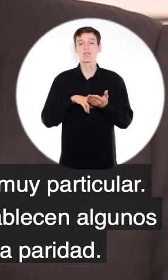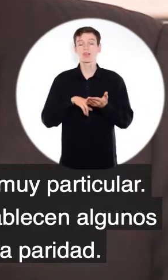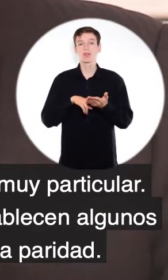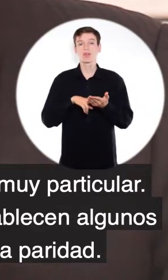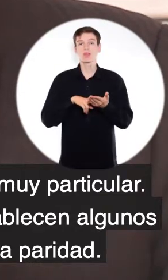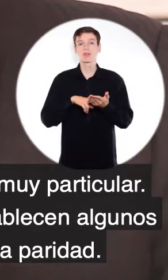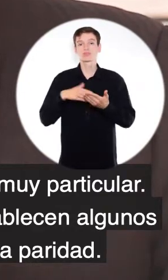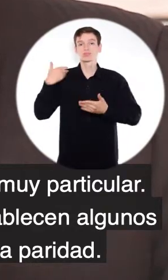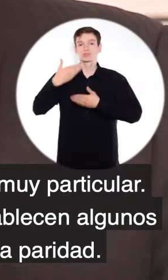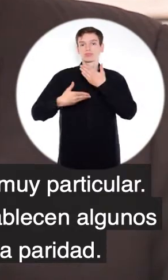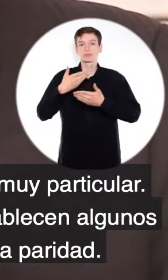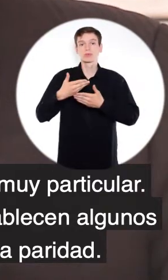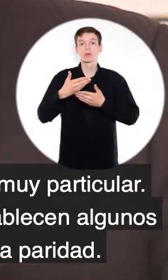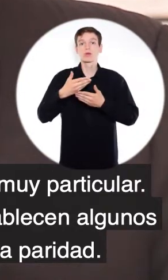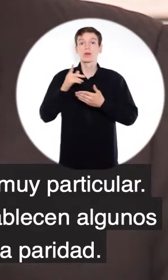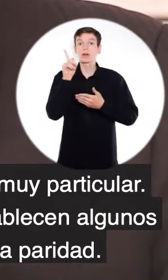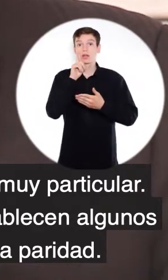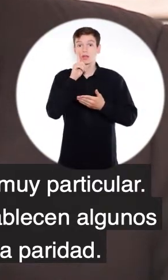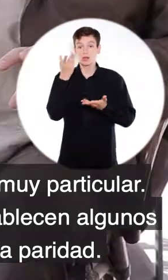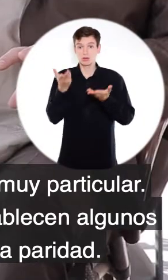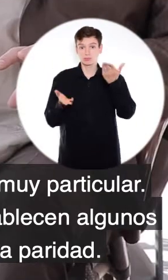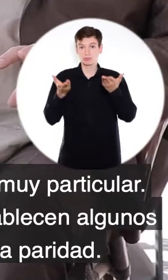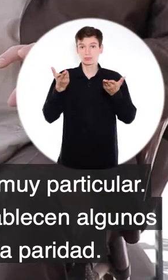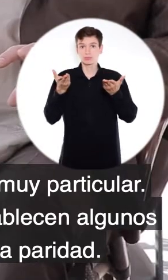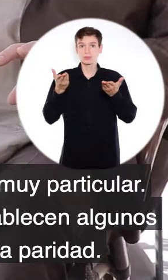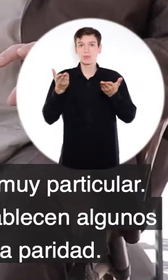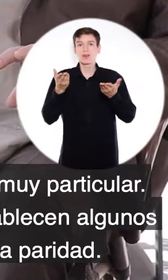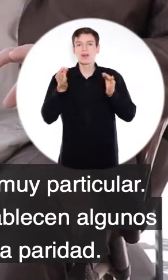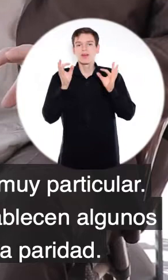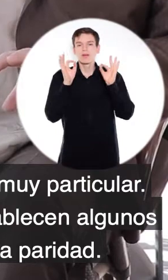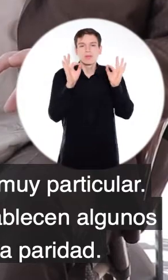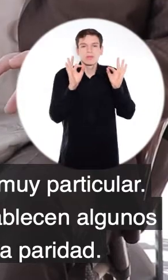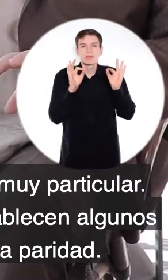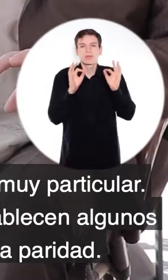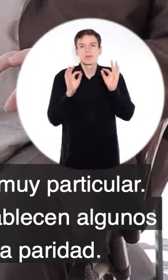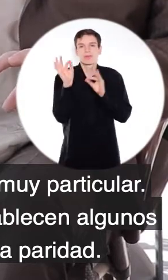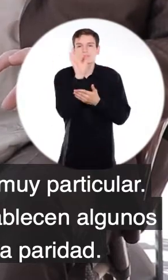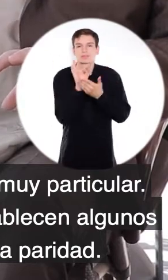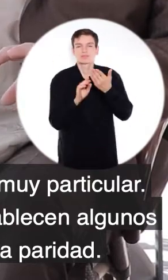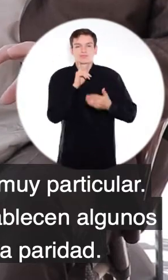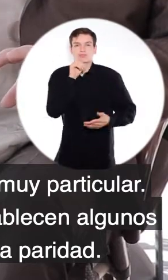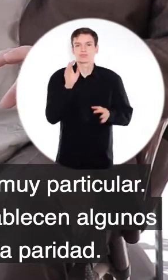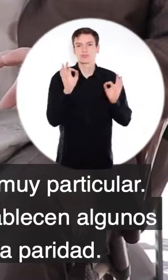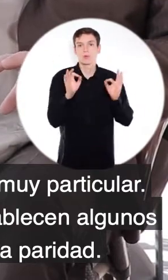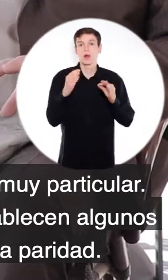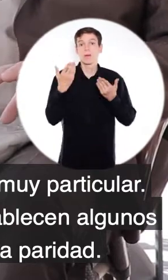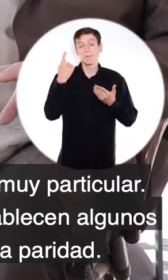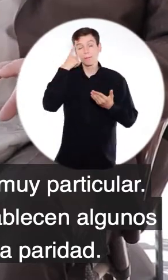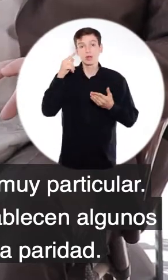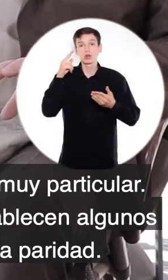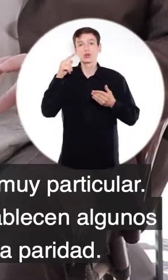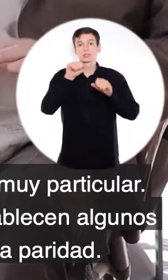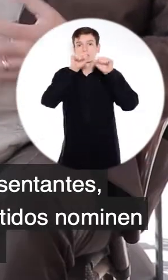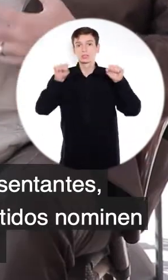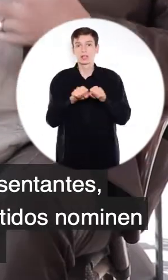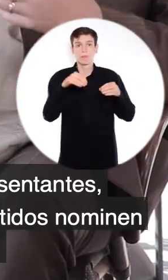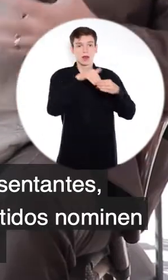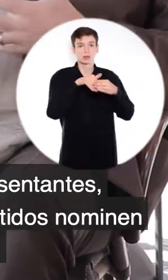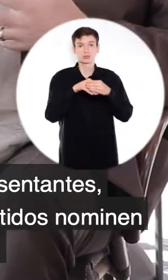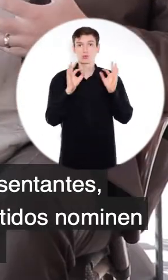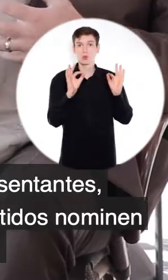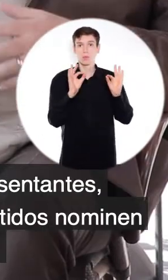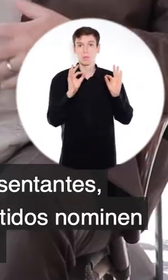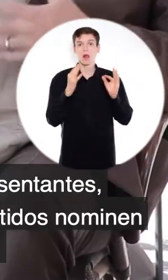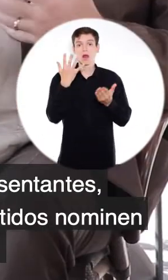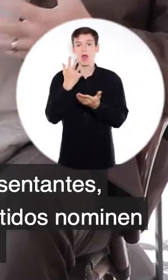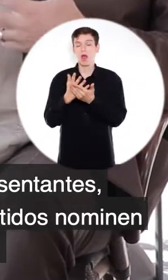election, but then you might have some supplemental seats to increase the size of the body to get to parity. So let's say you have the